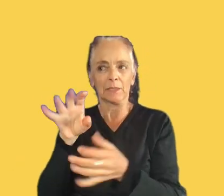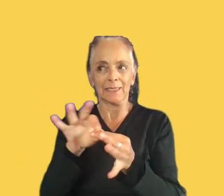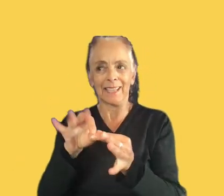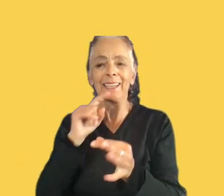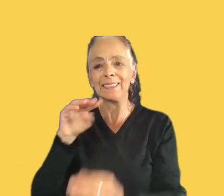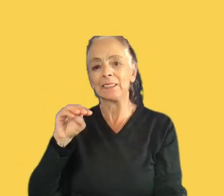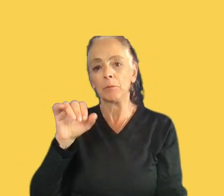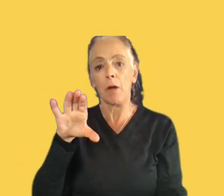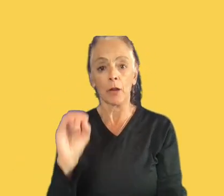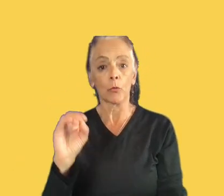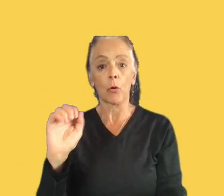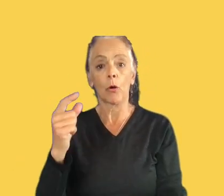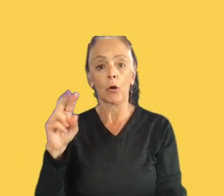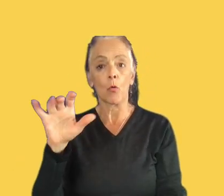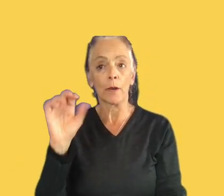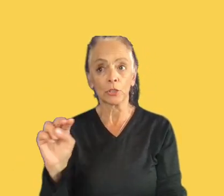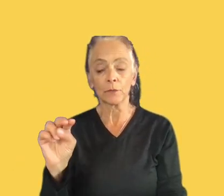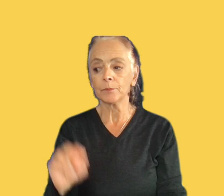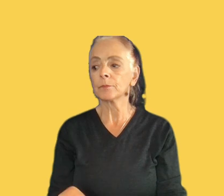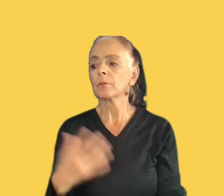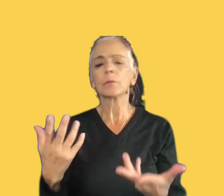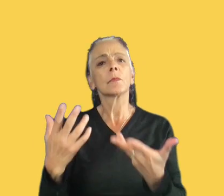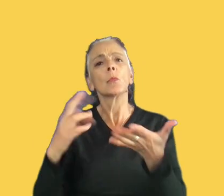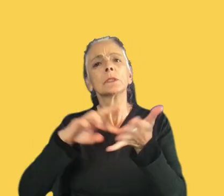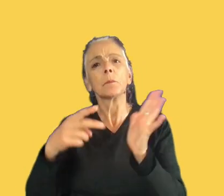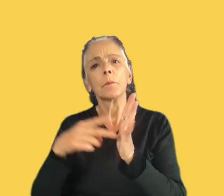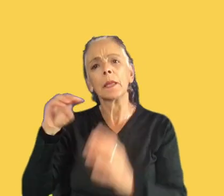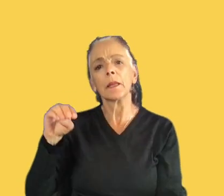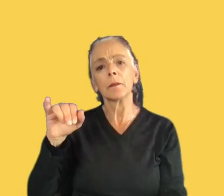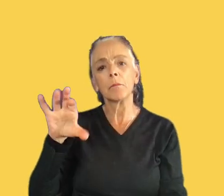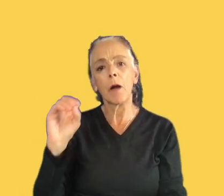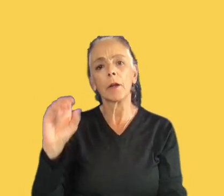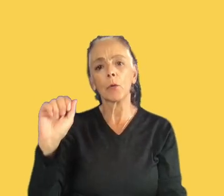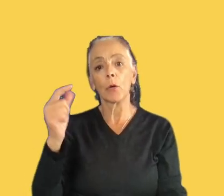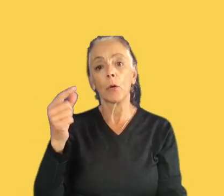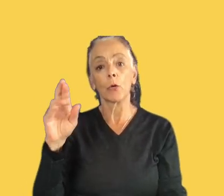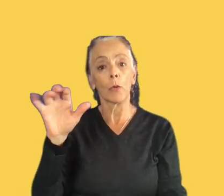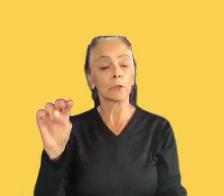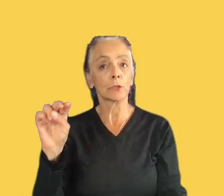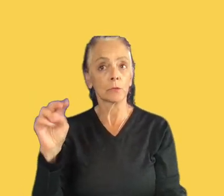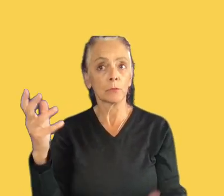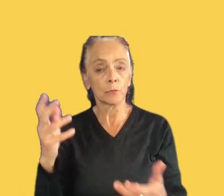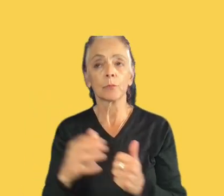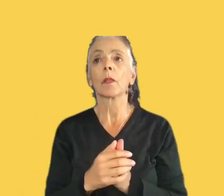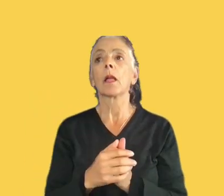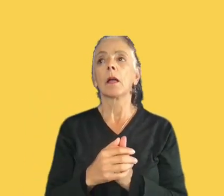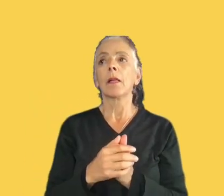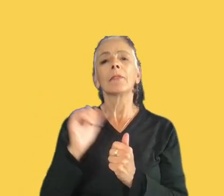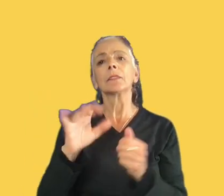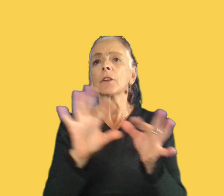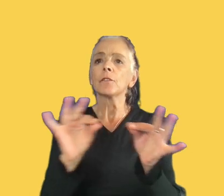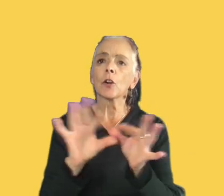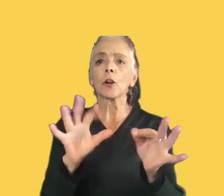was a microaggression. So the definition of what a microaggression is, for those who don't know, it's a commonplace verbal